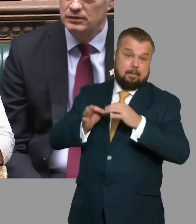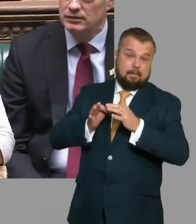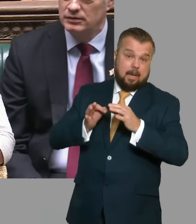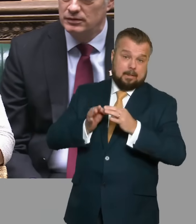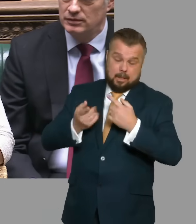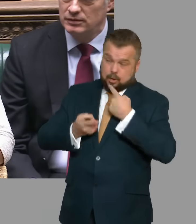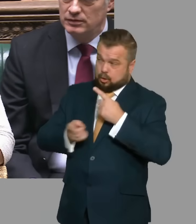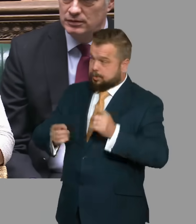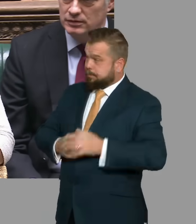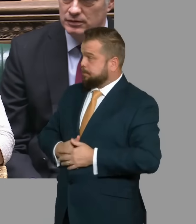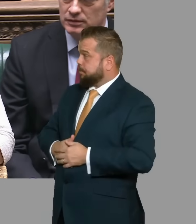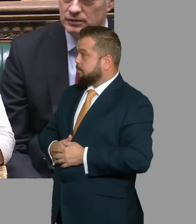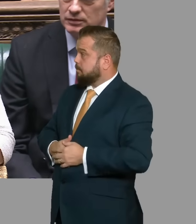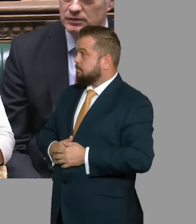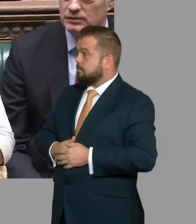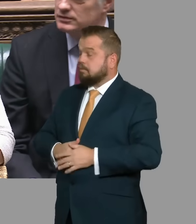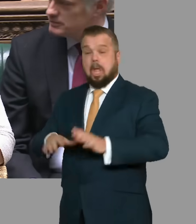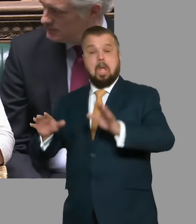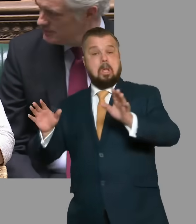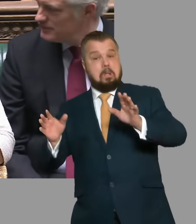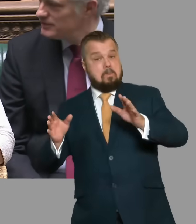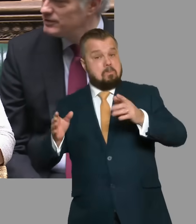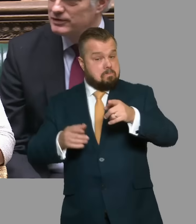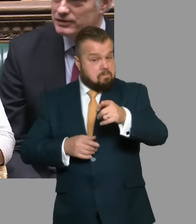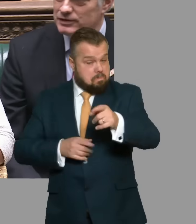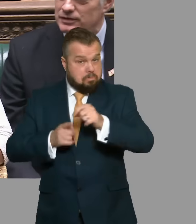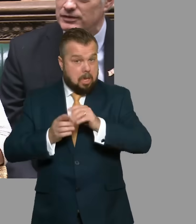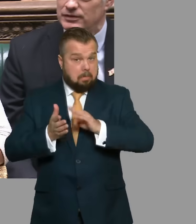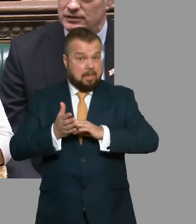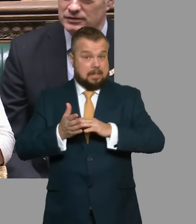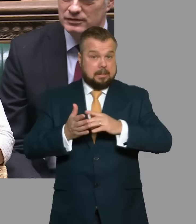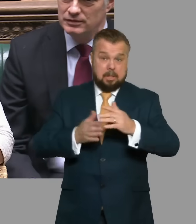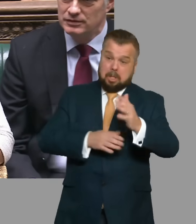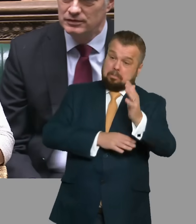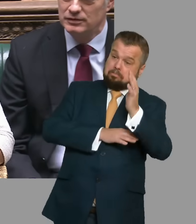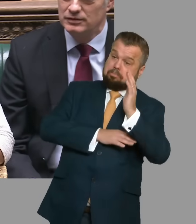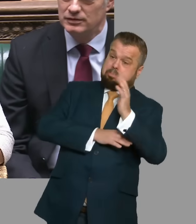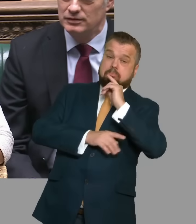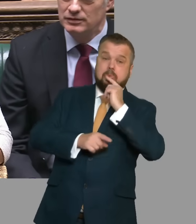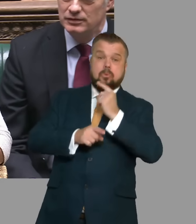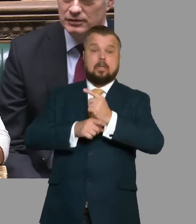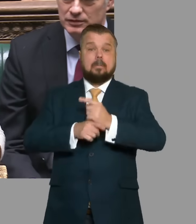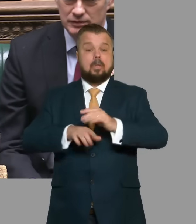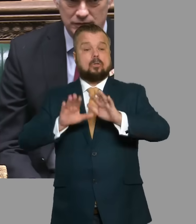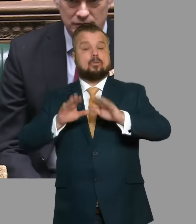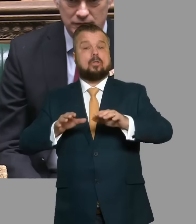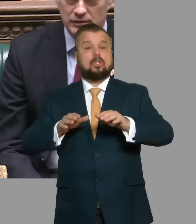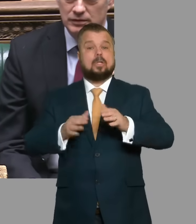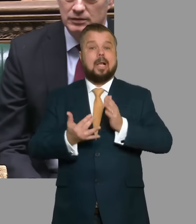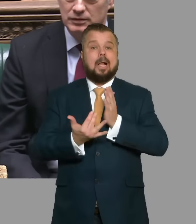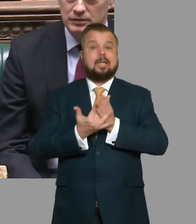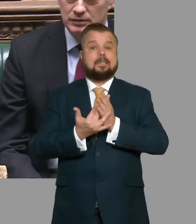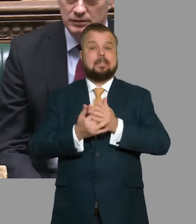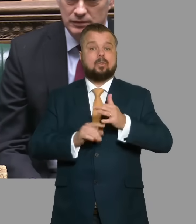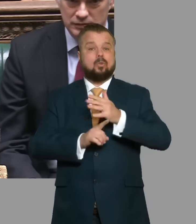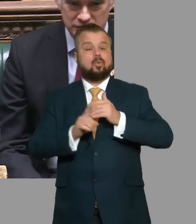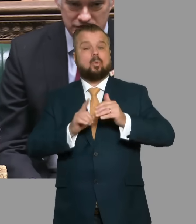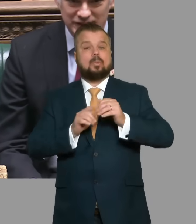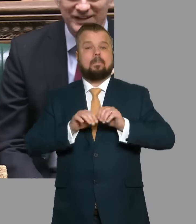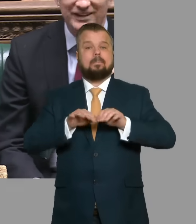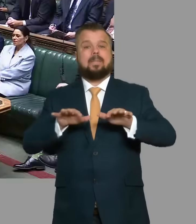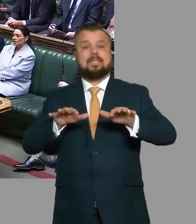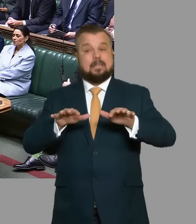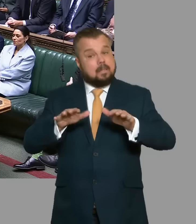the Shadow Education Secretary, 61 Labour MPs and the Greater Manchester Mayor for forcing him to think